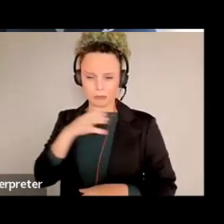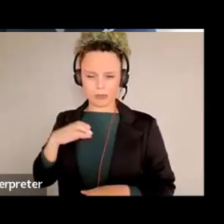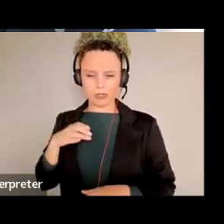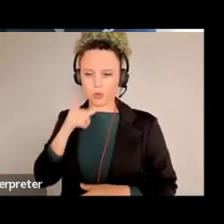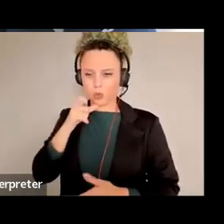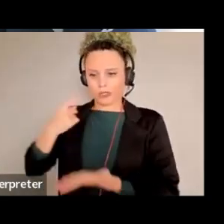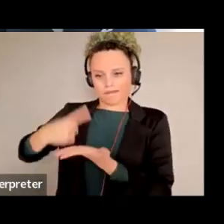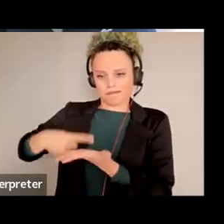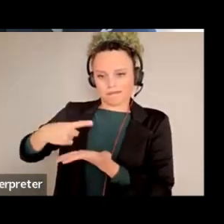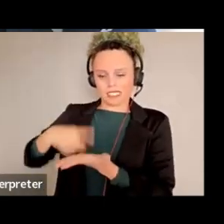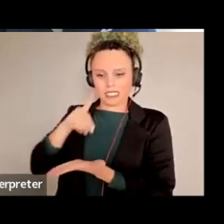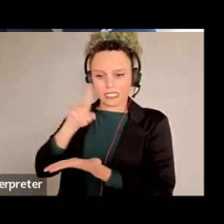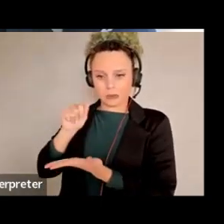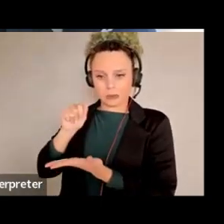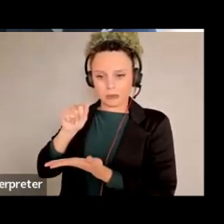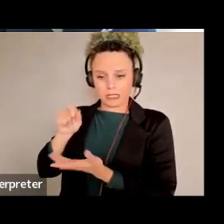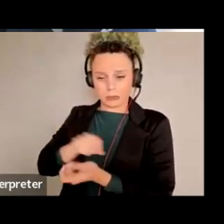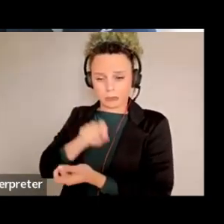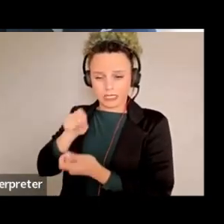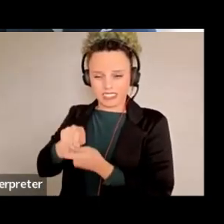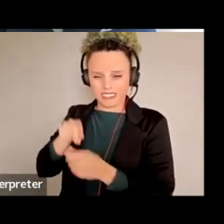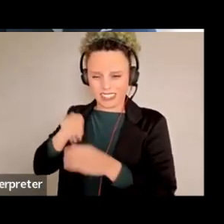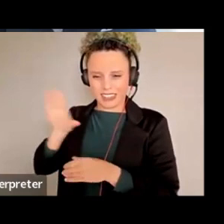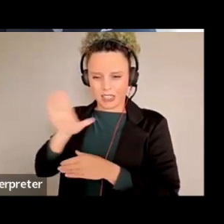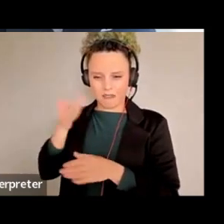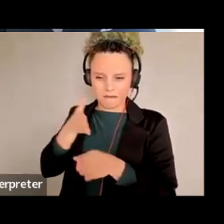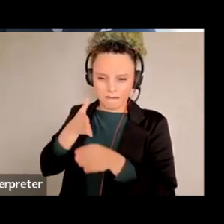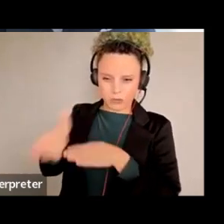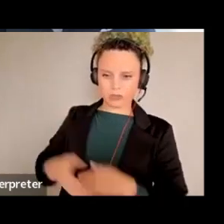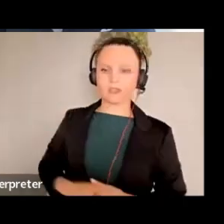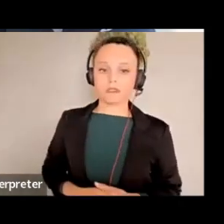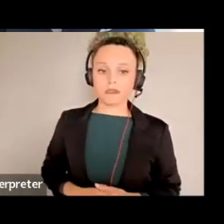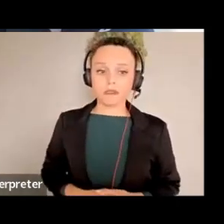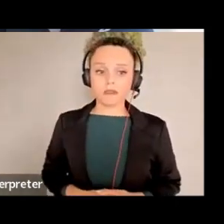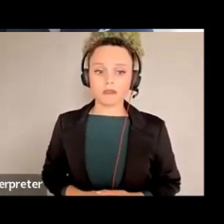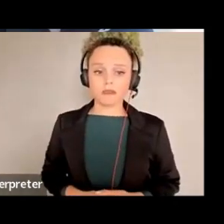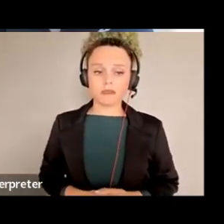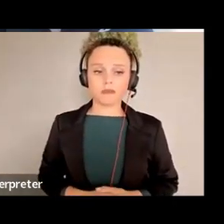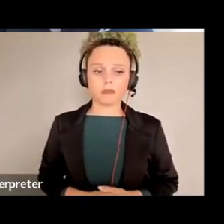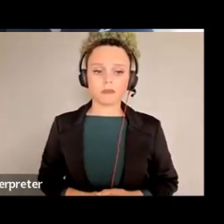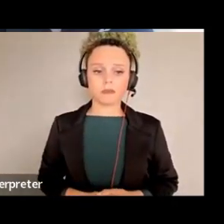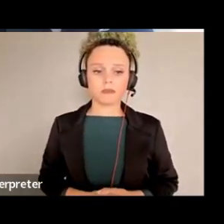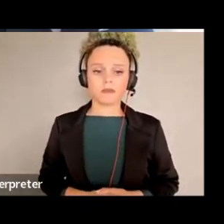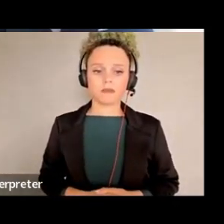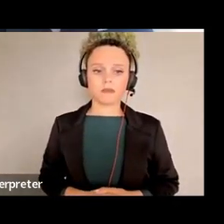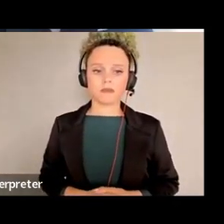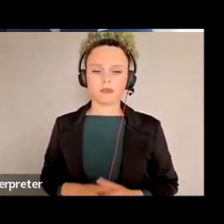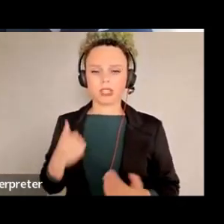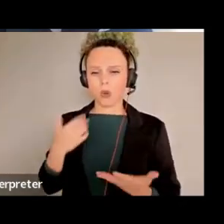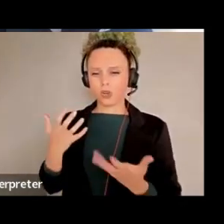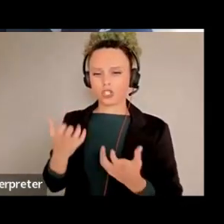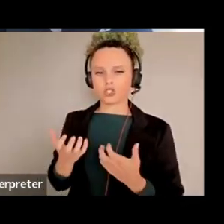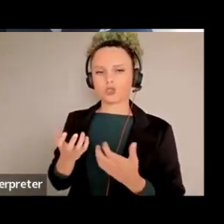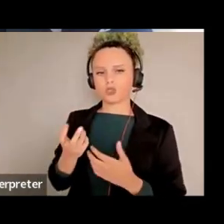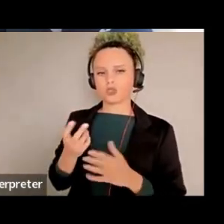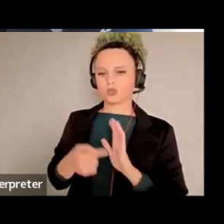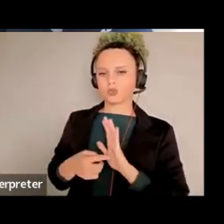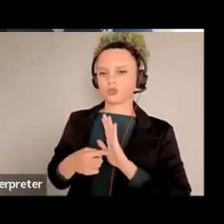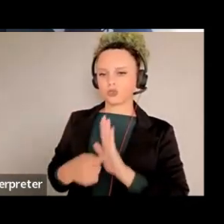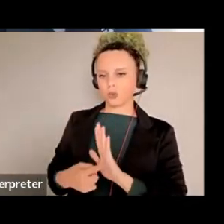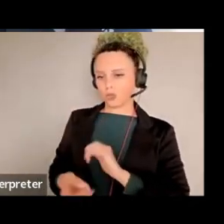And there are only 2 people on this committee who address disability specifically in their